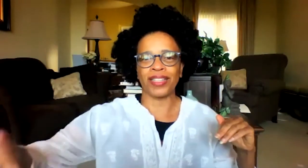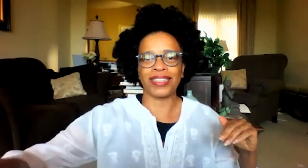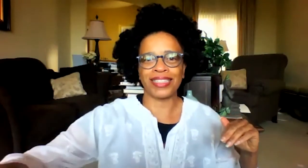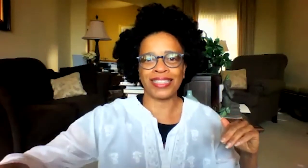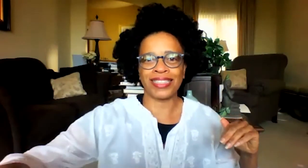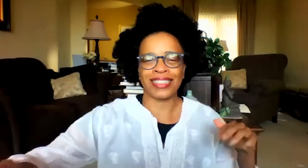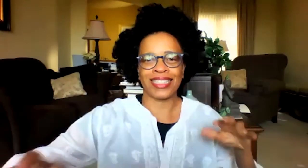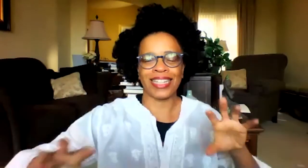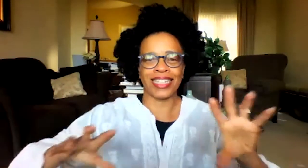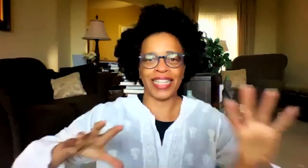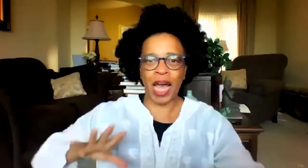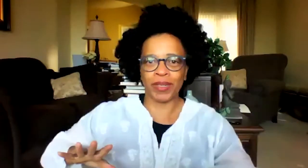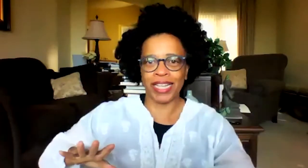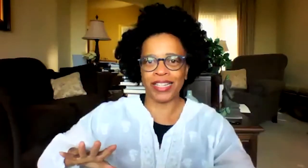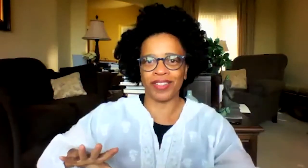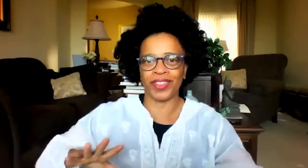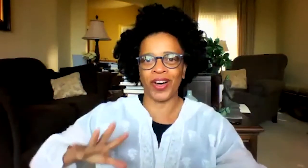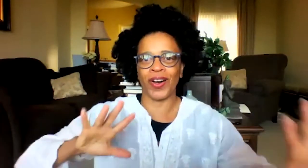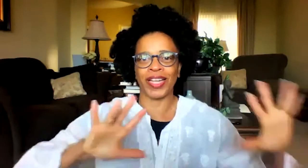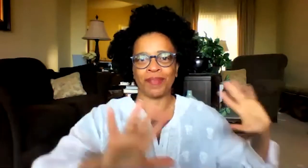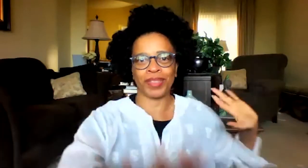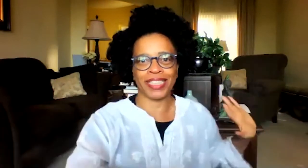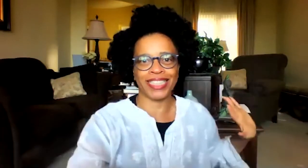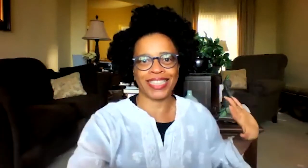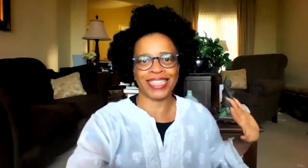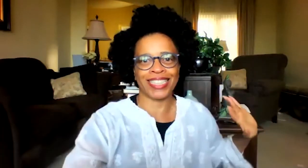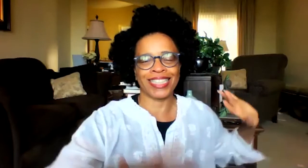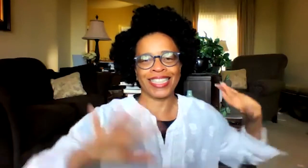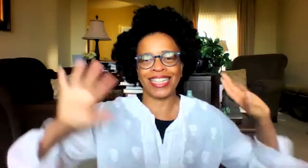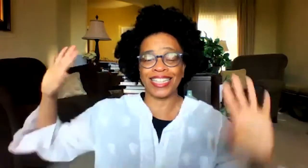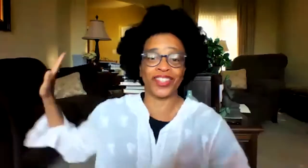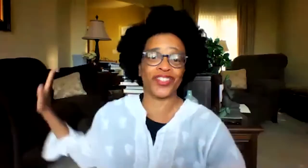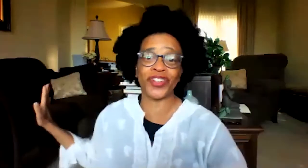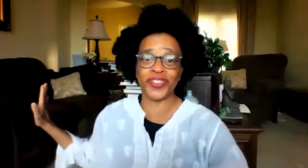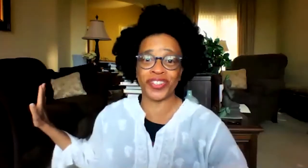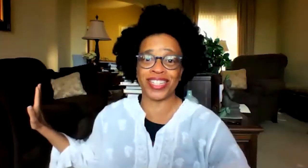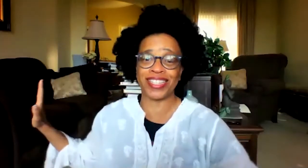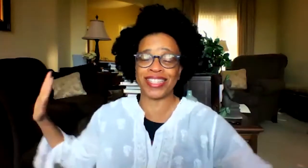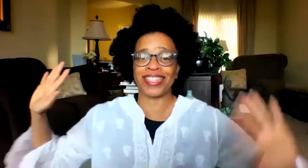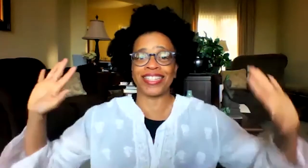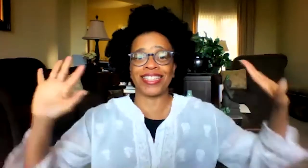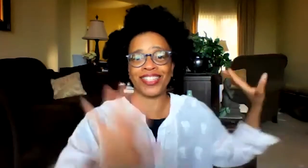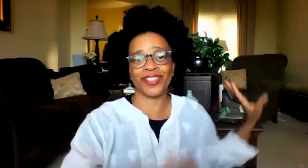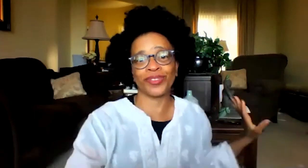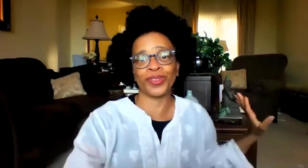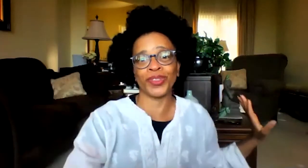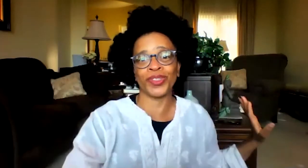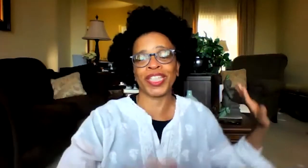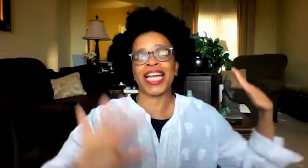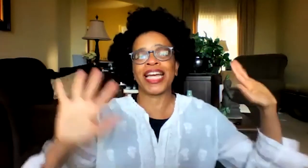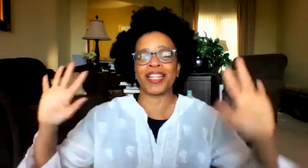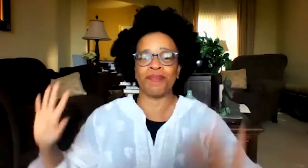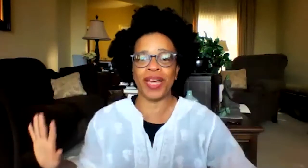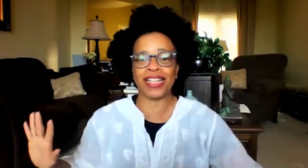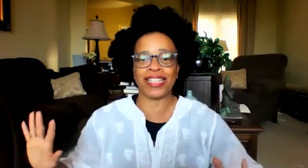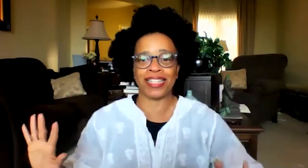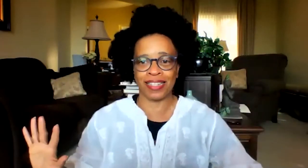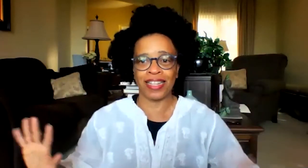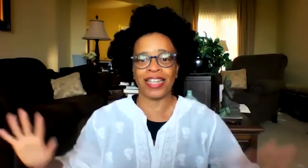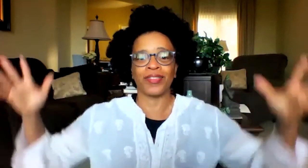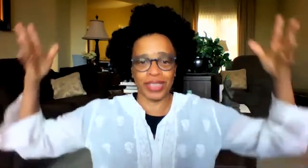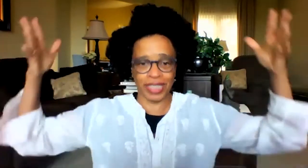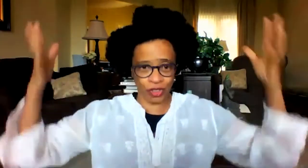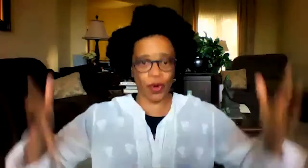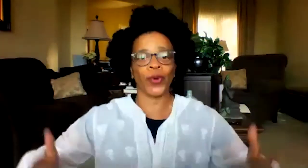and policy and in the application of law and in policing and in the churches and in the schools and in